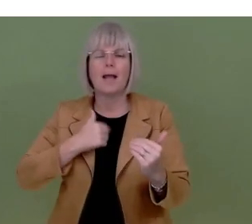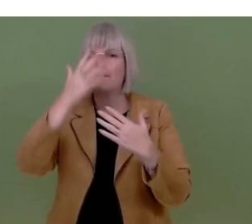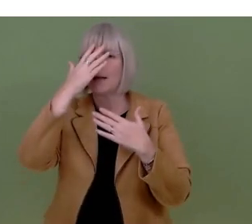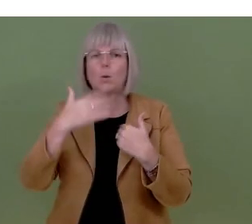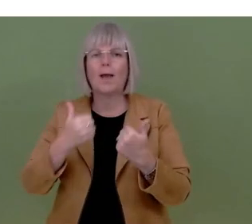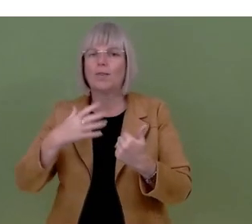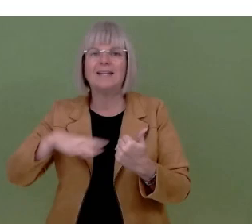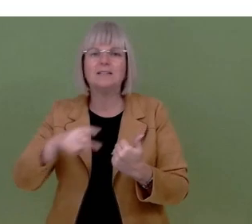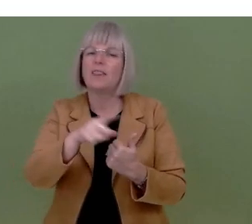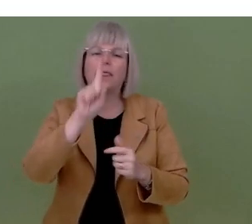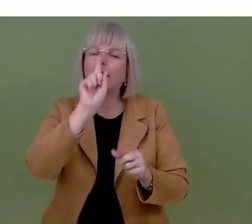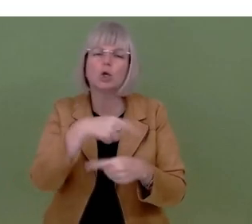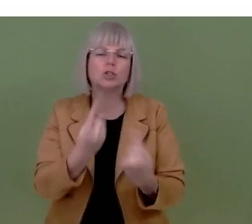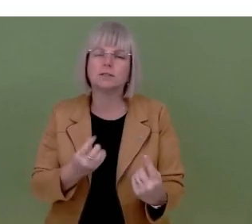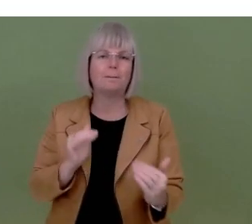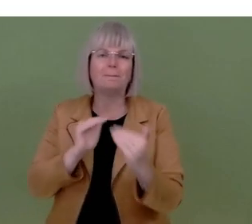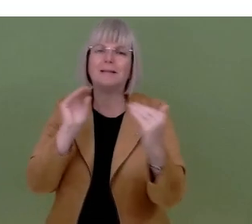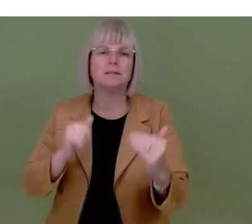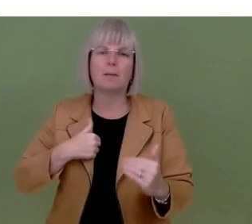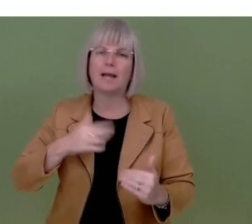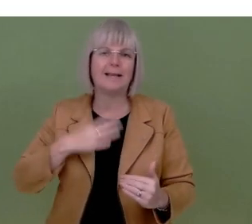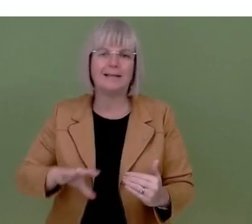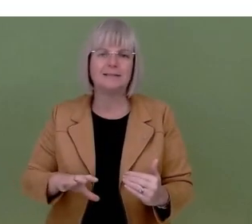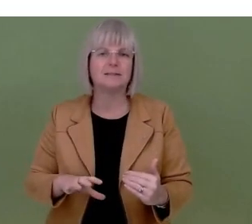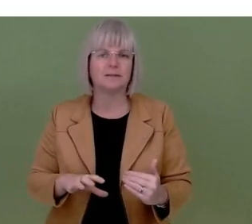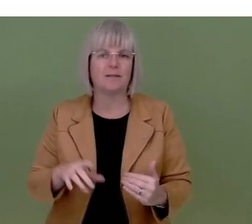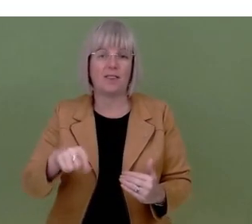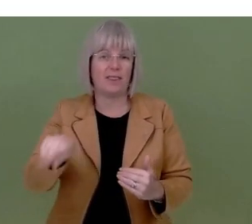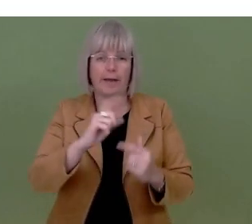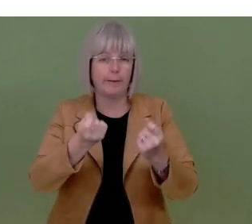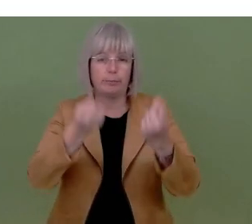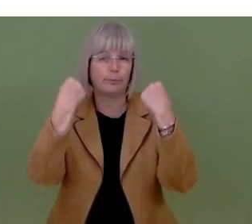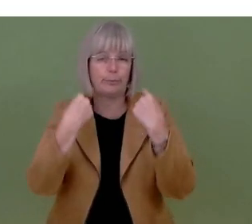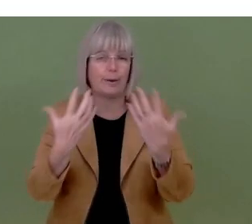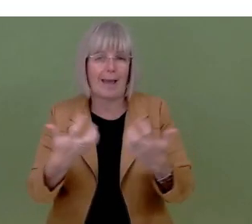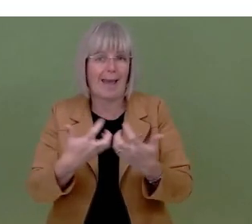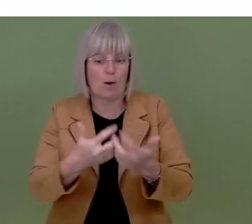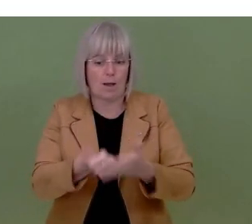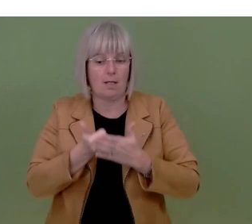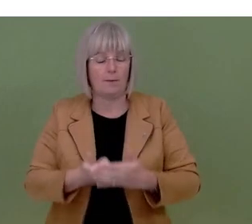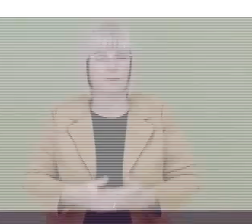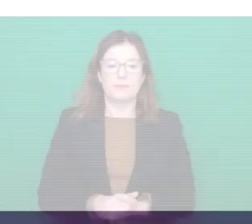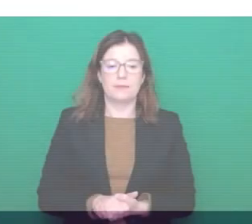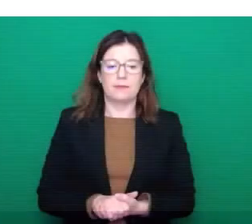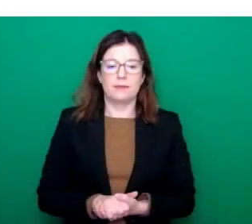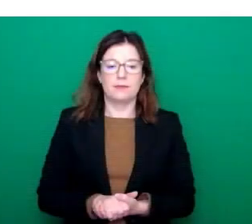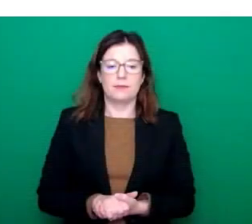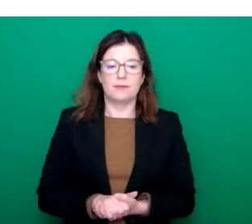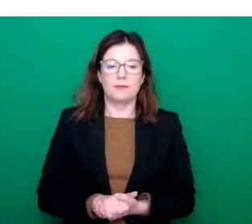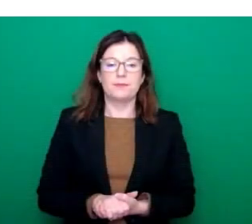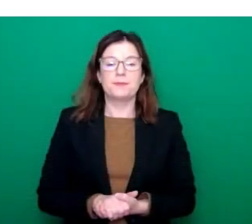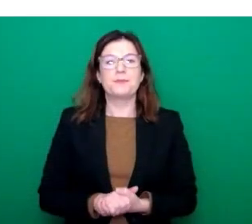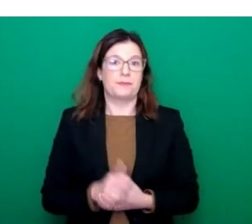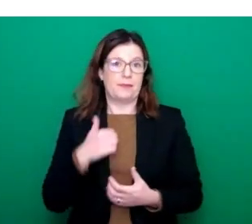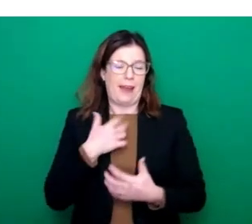or were misunderstood. Thank you. I've got two more thoughts.